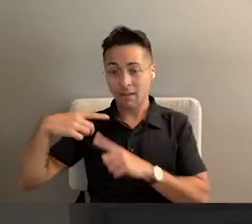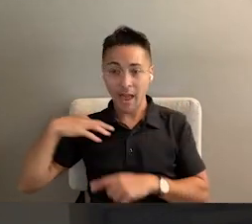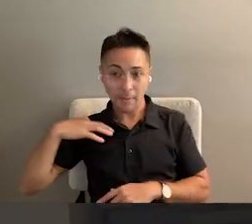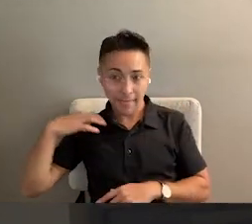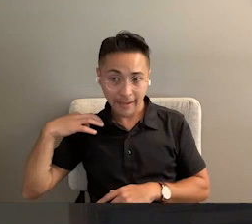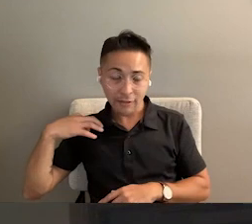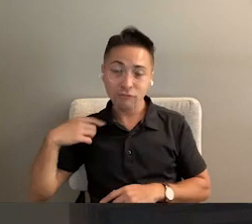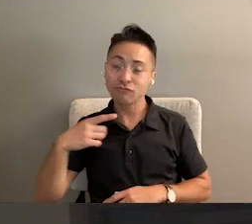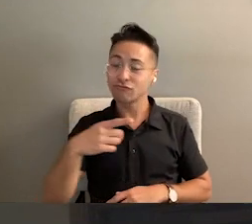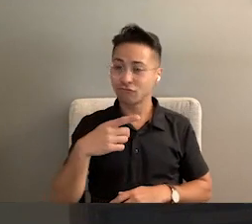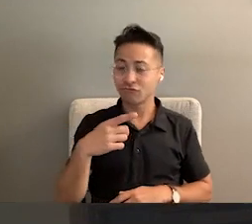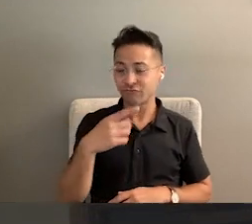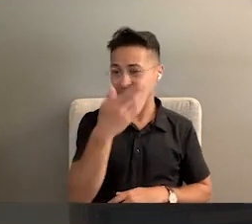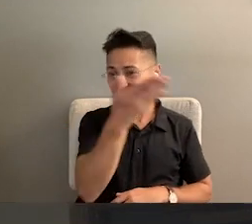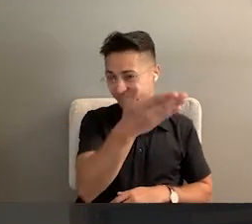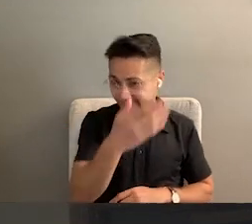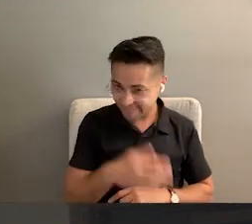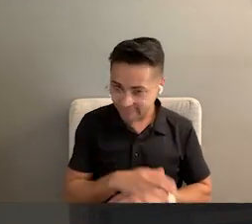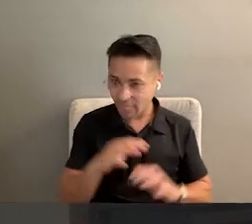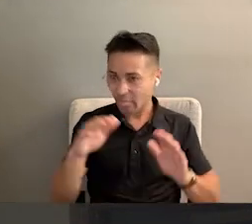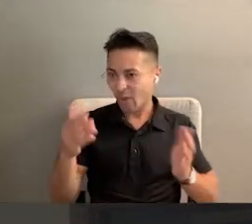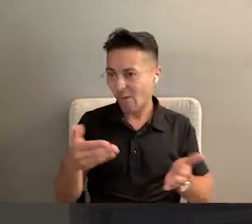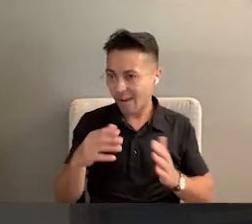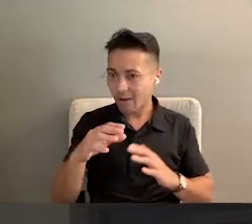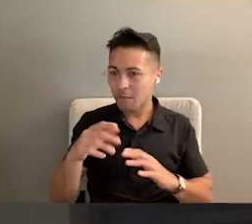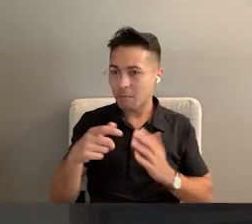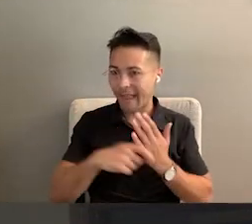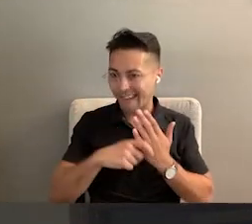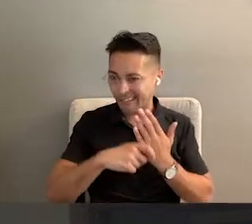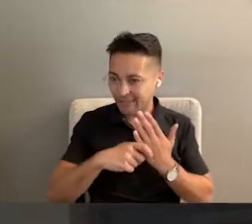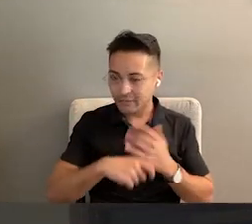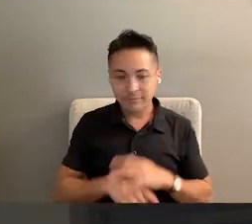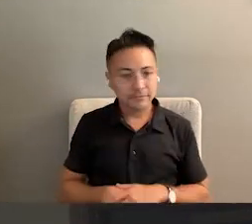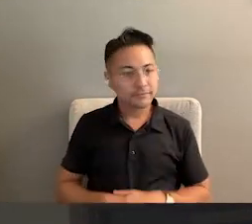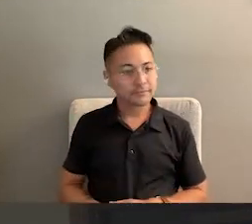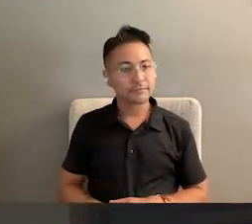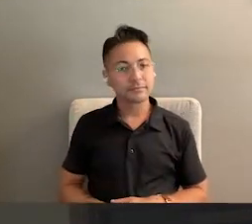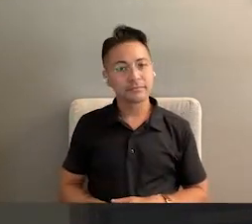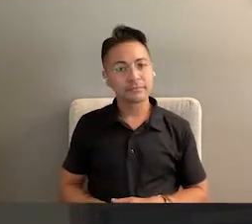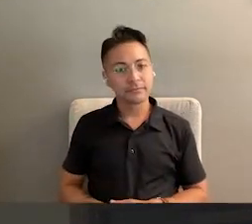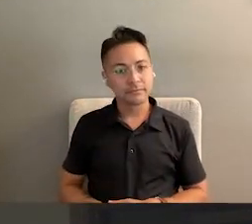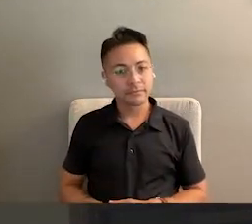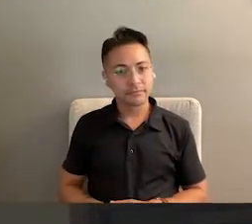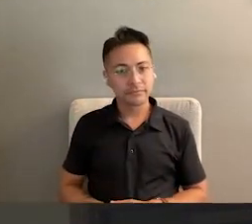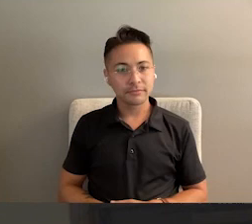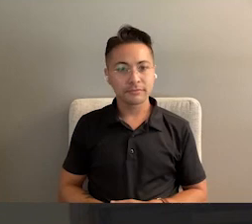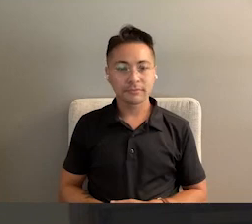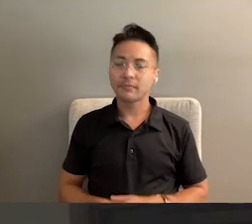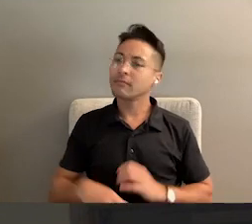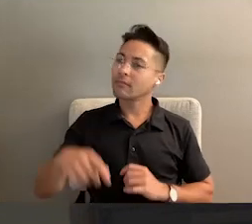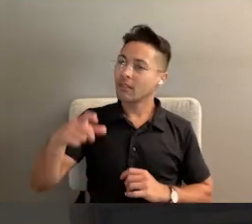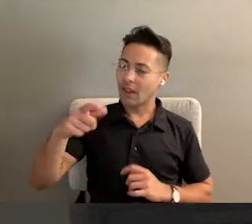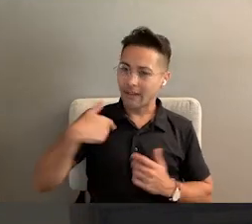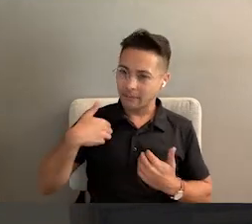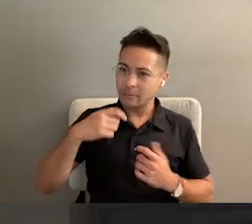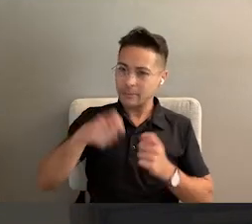CDC Plus application. The application and enrollment packet are contained within that, okay?